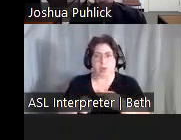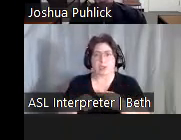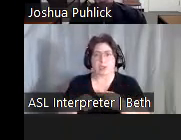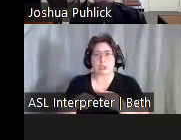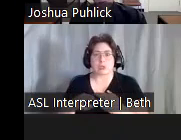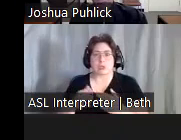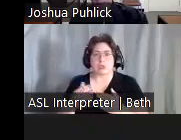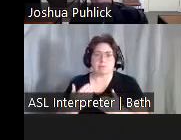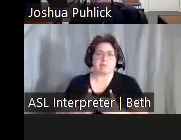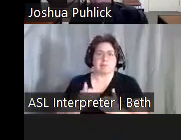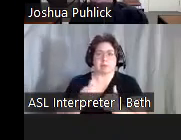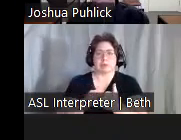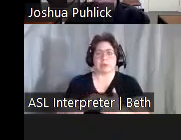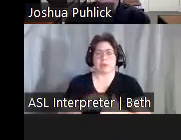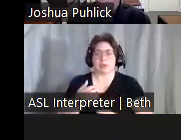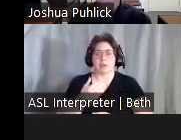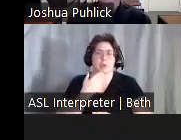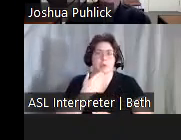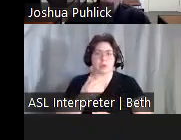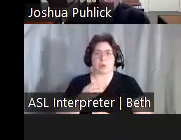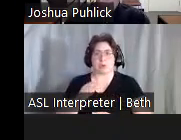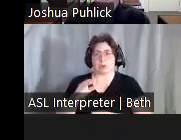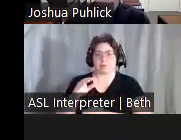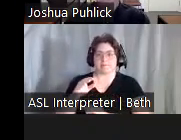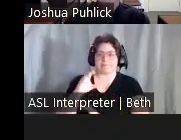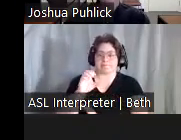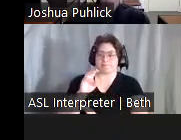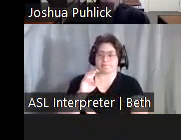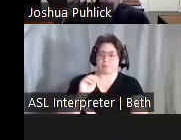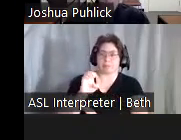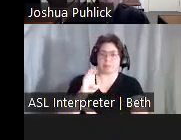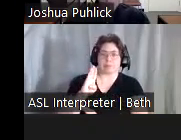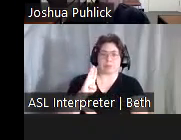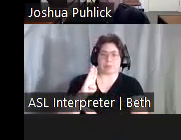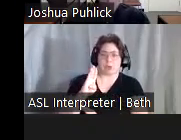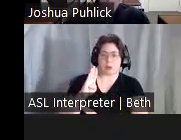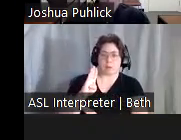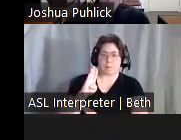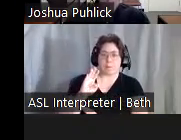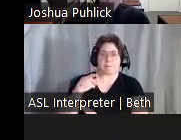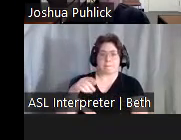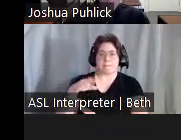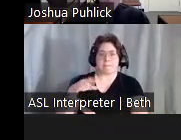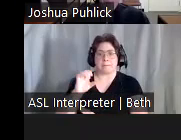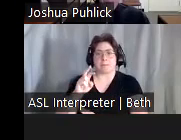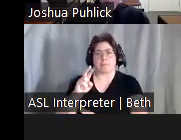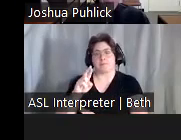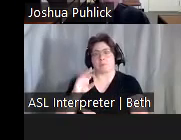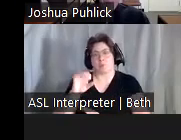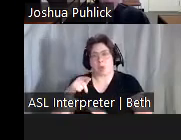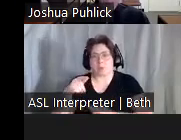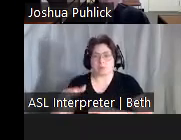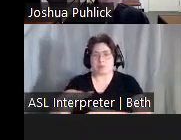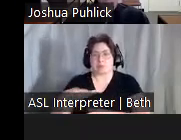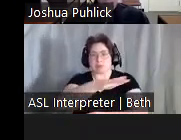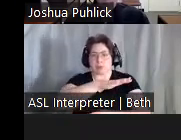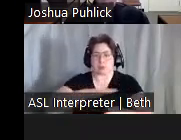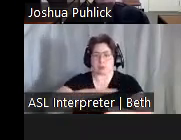if we're interested in regenerating more cohorts of pine within these stands.